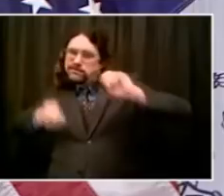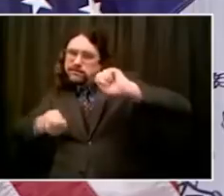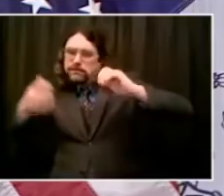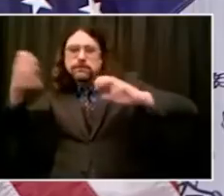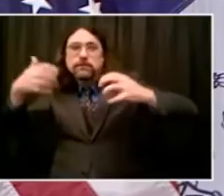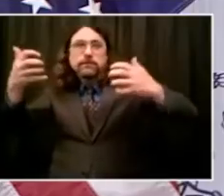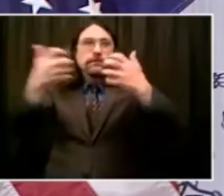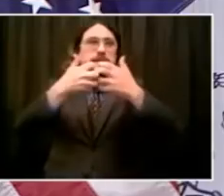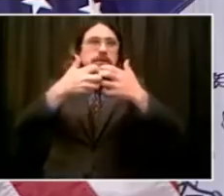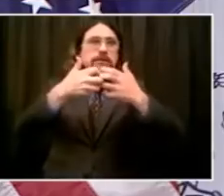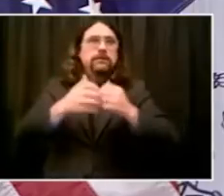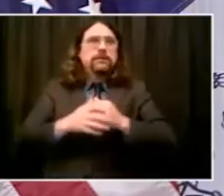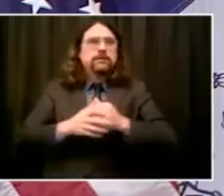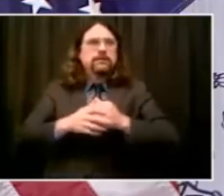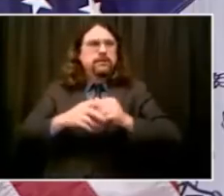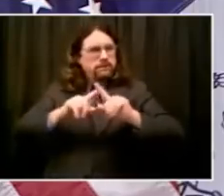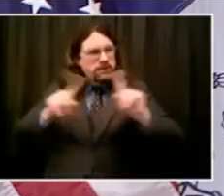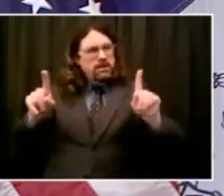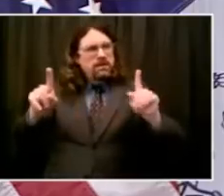ahead.